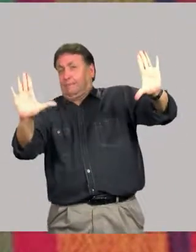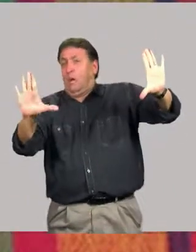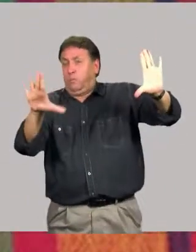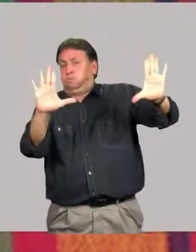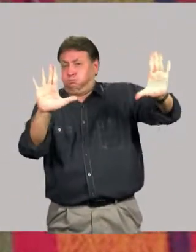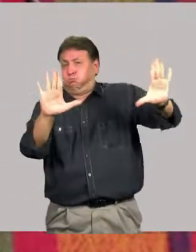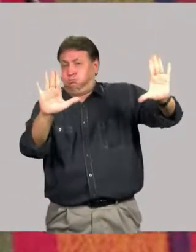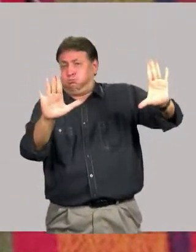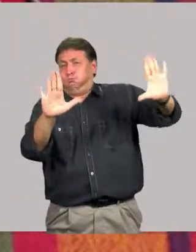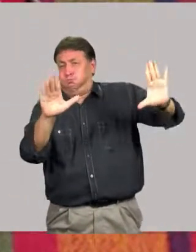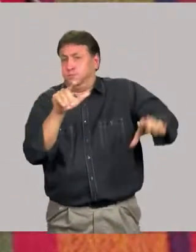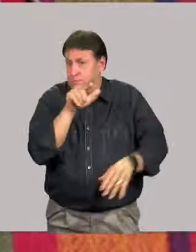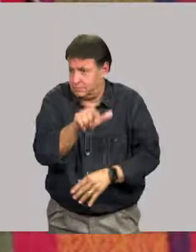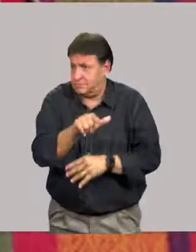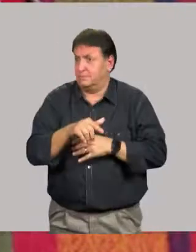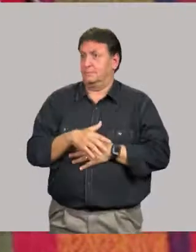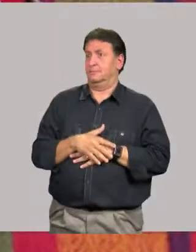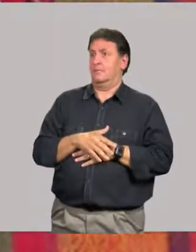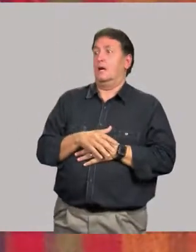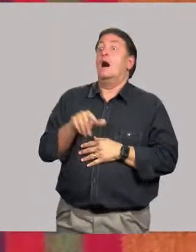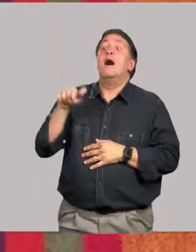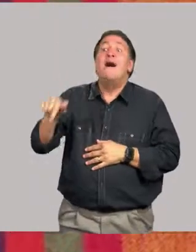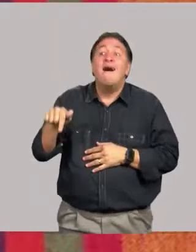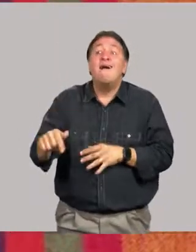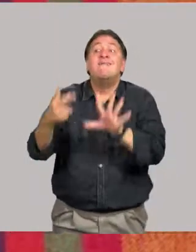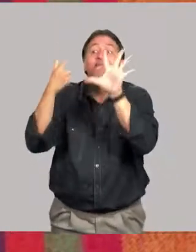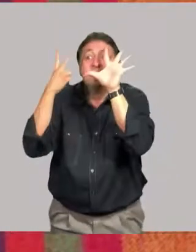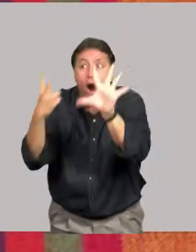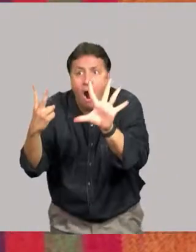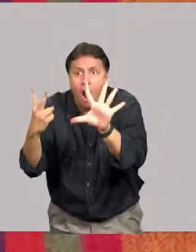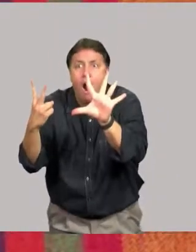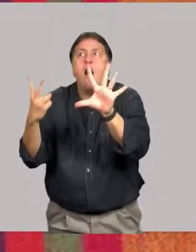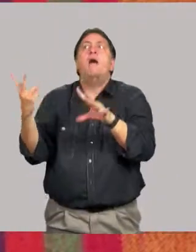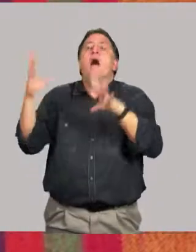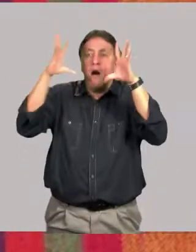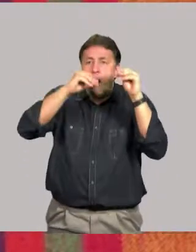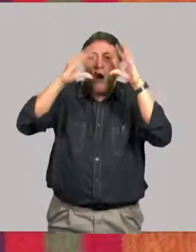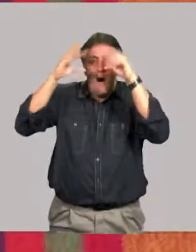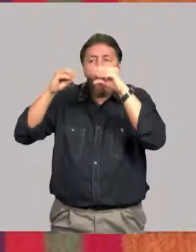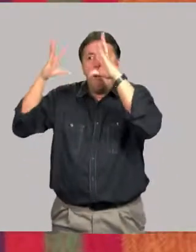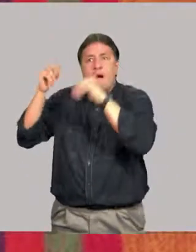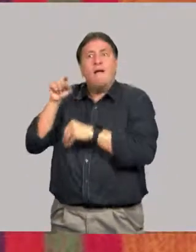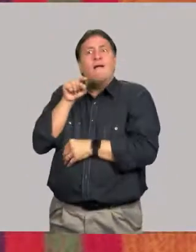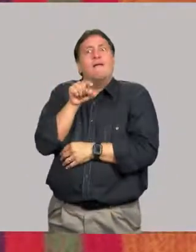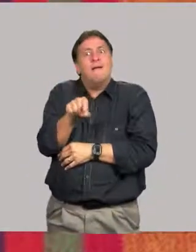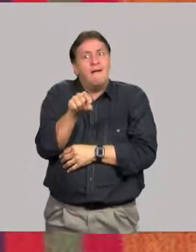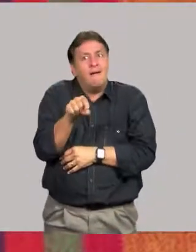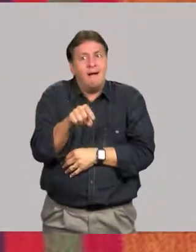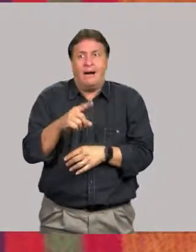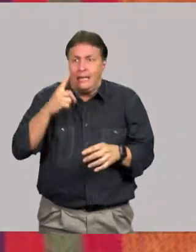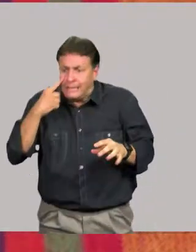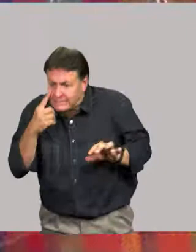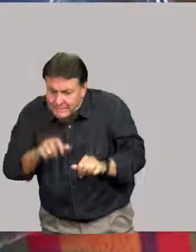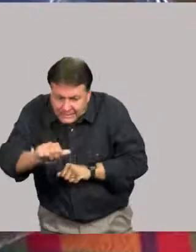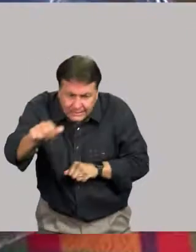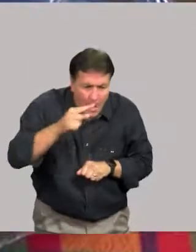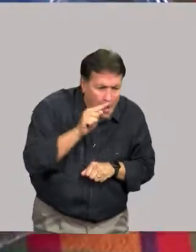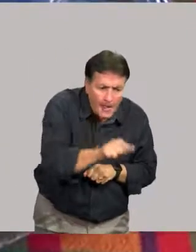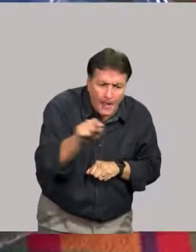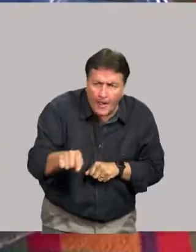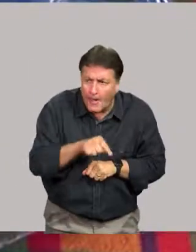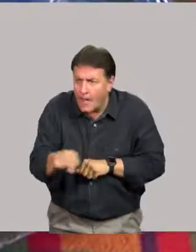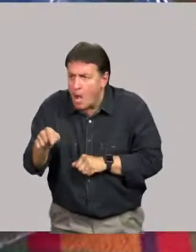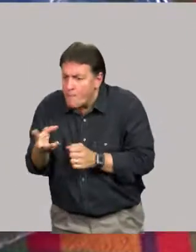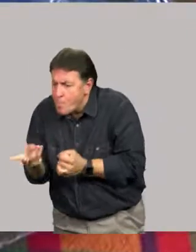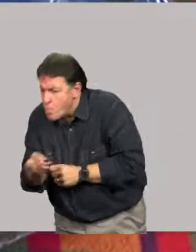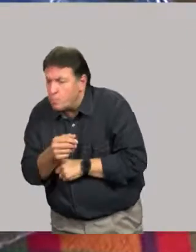face masks, waterproof matches, wrencher pliers to turn off utilities, duct tape, plastic